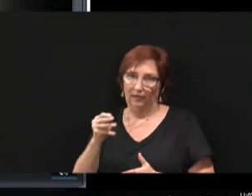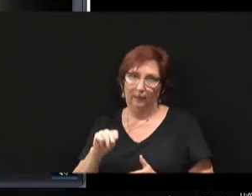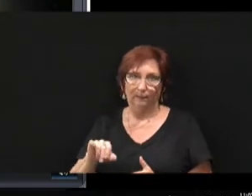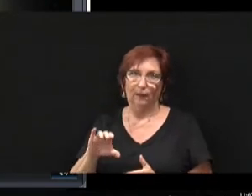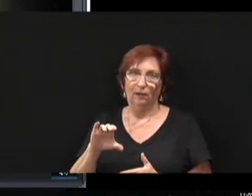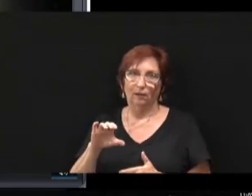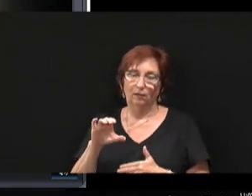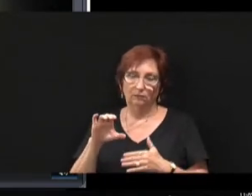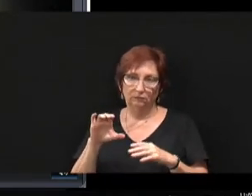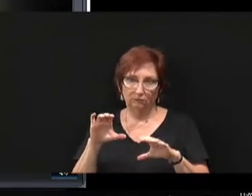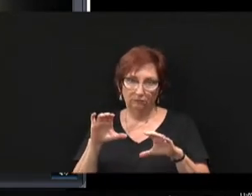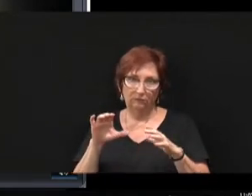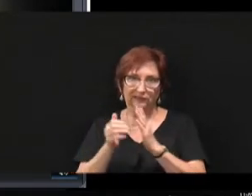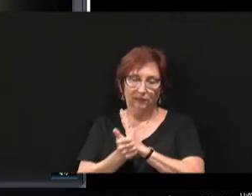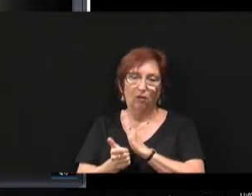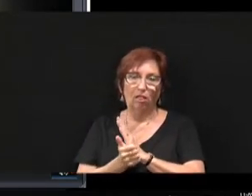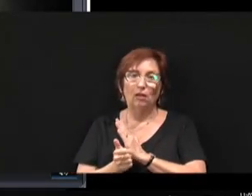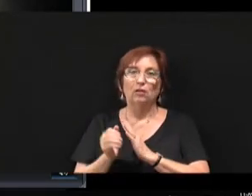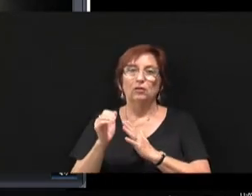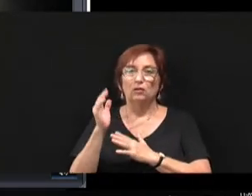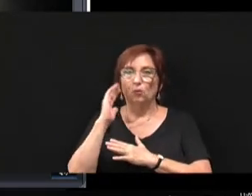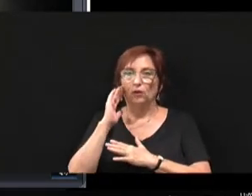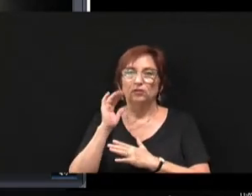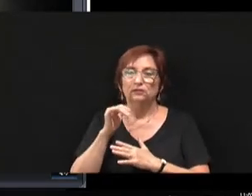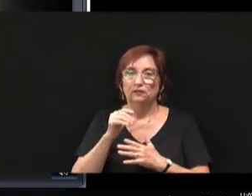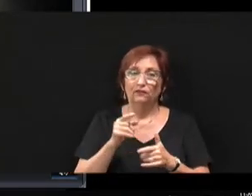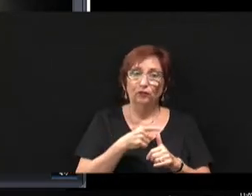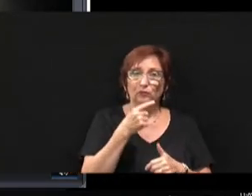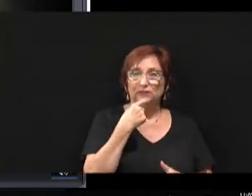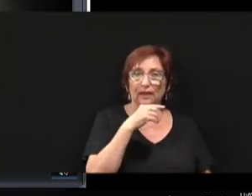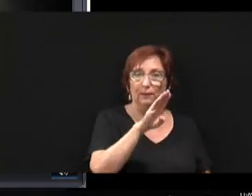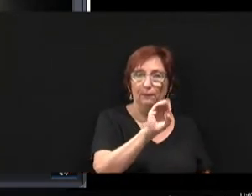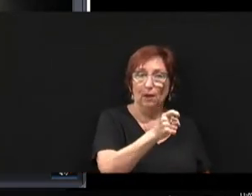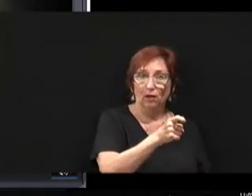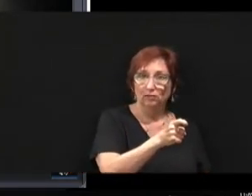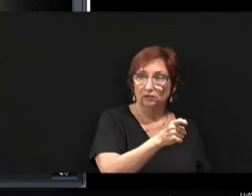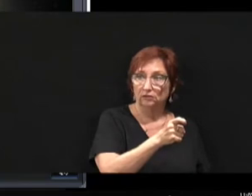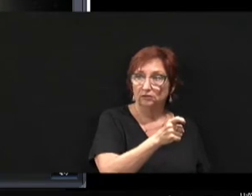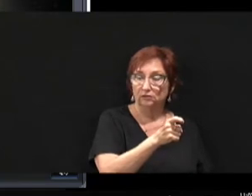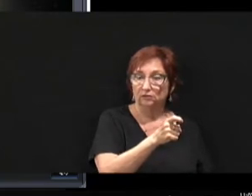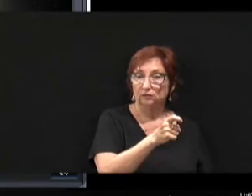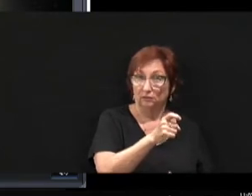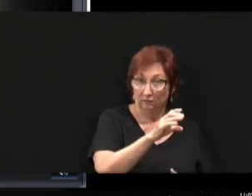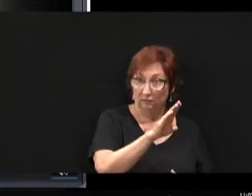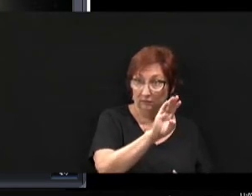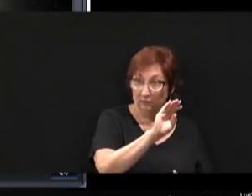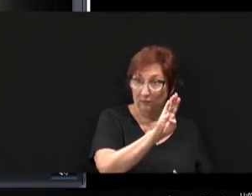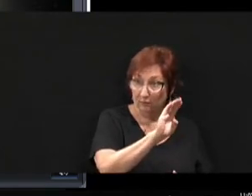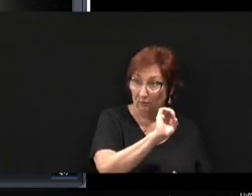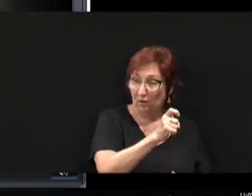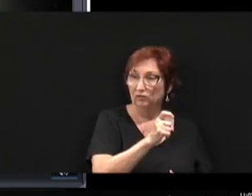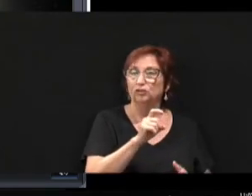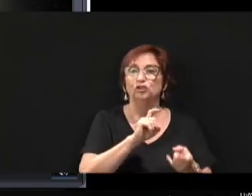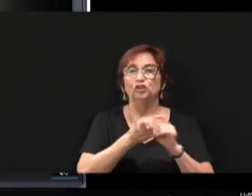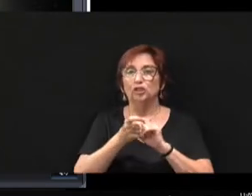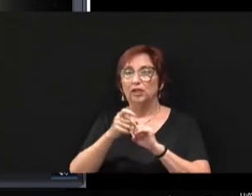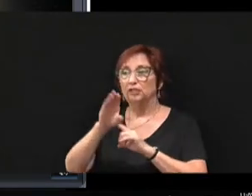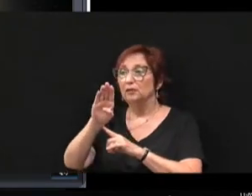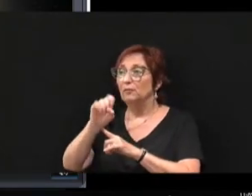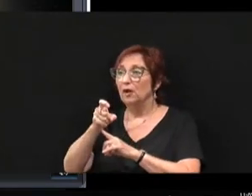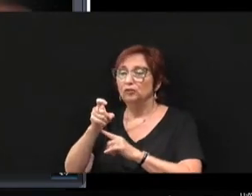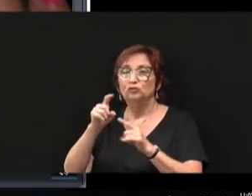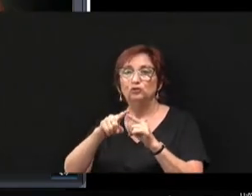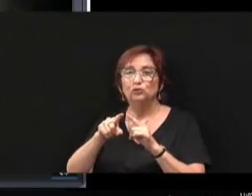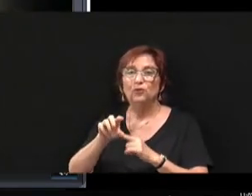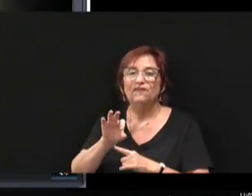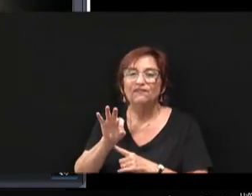So you would go to the first one and say box. Change the b to, and what's the answer?